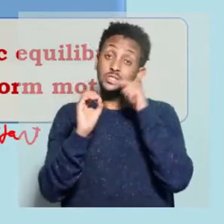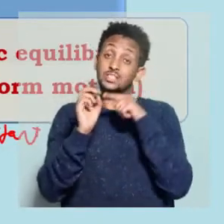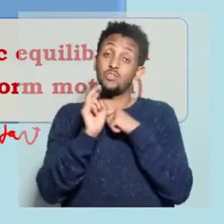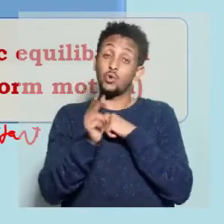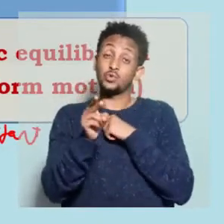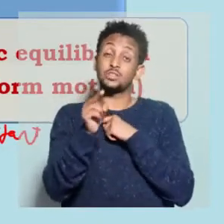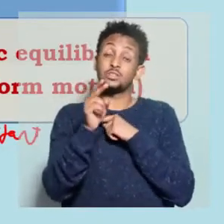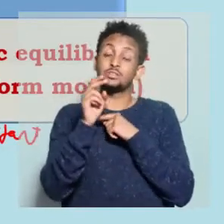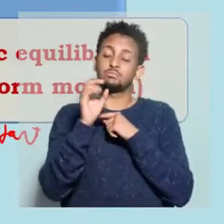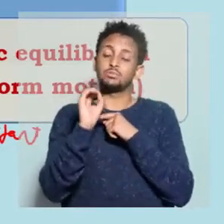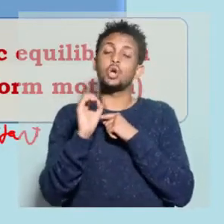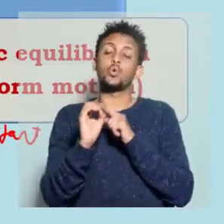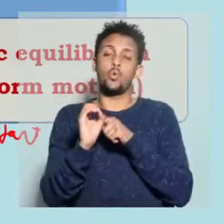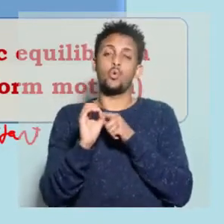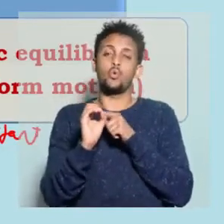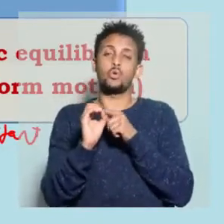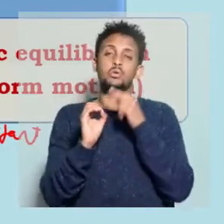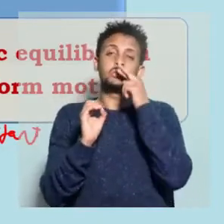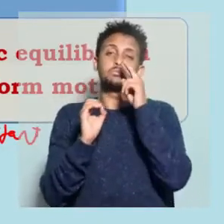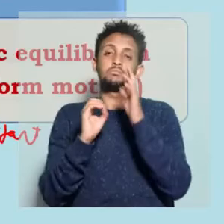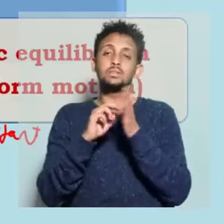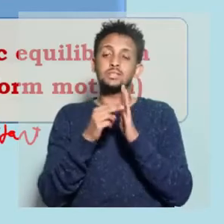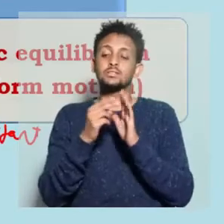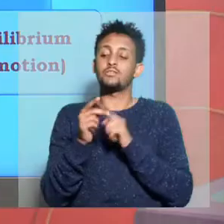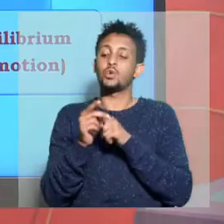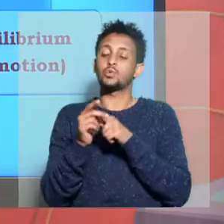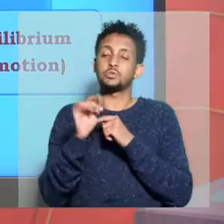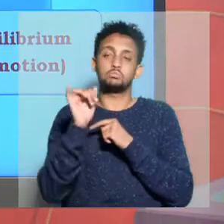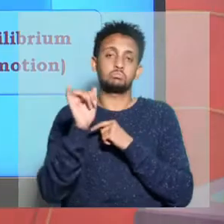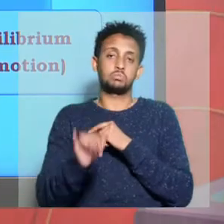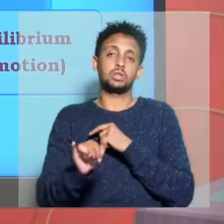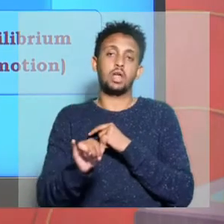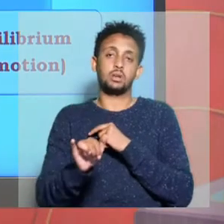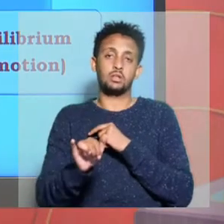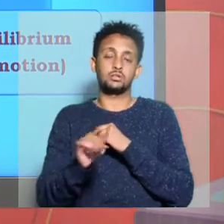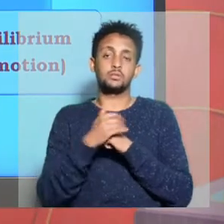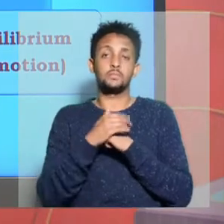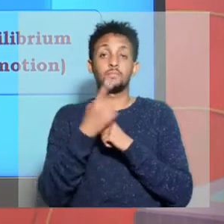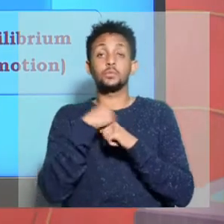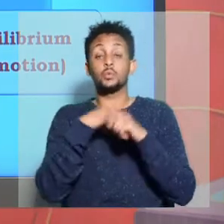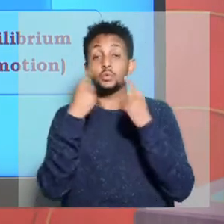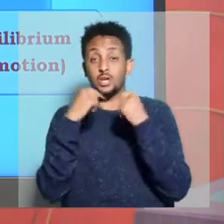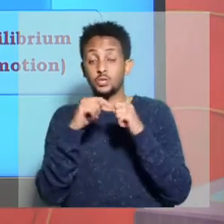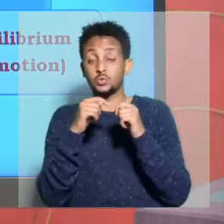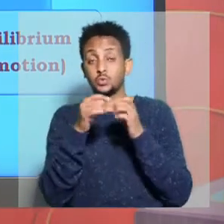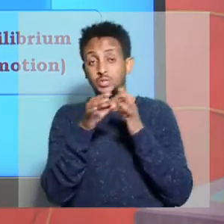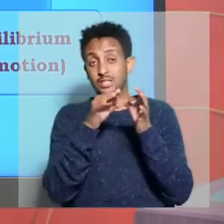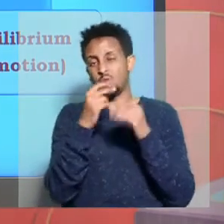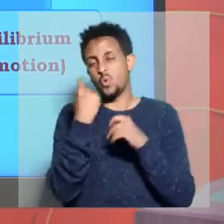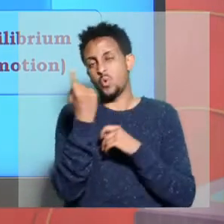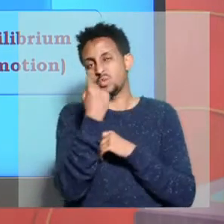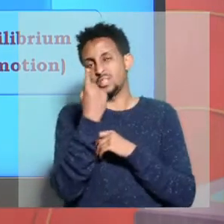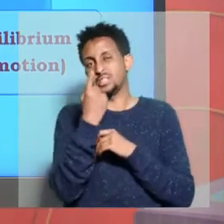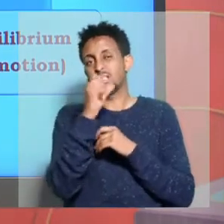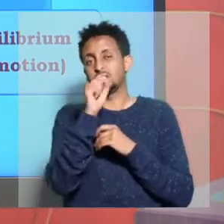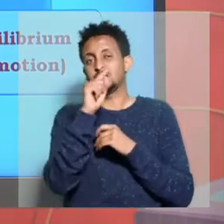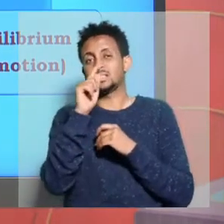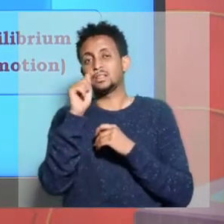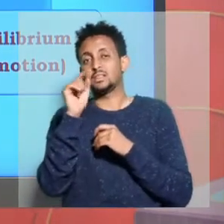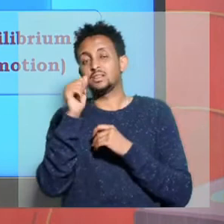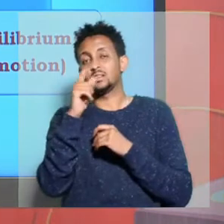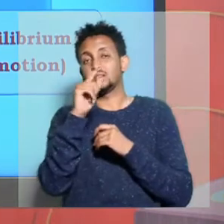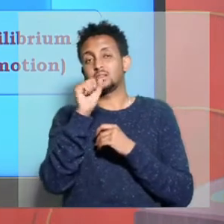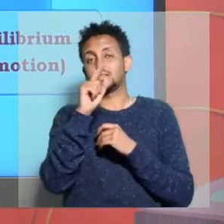velocity of the object is 0. That means the object is at rest. So in this unit, we are trying to deal only on static